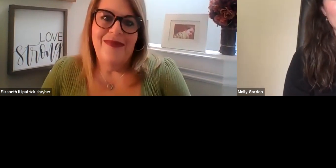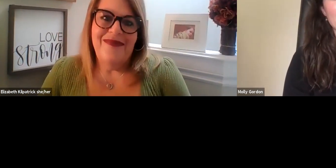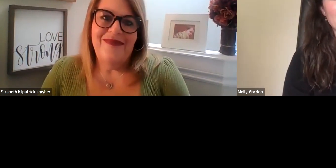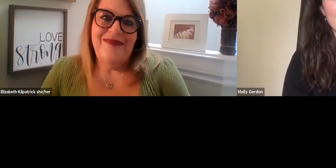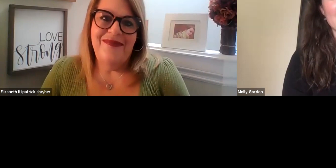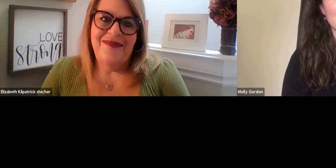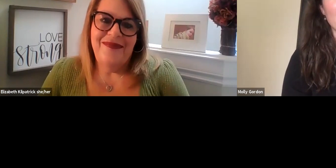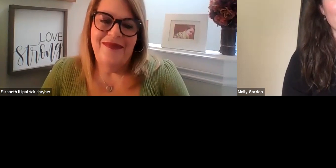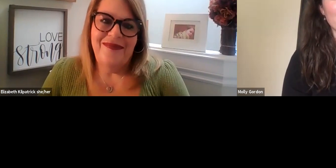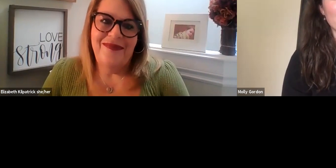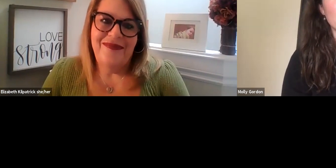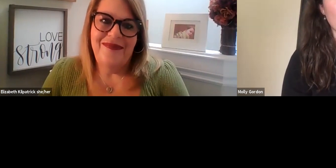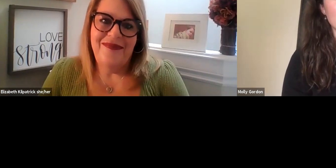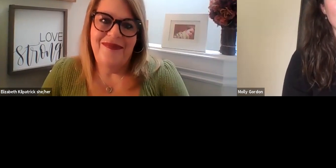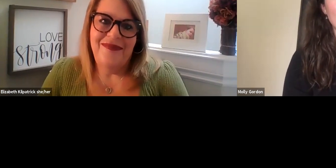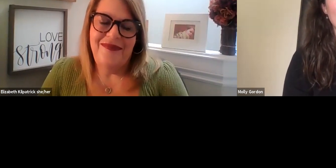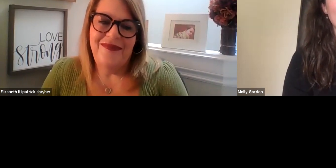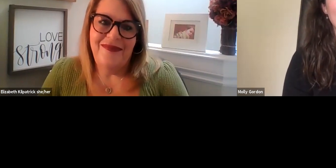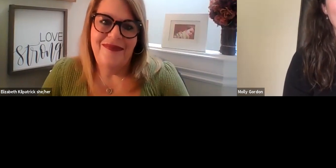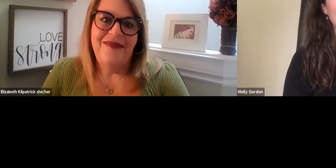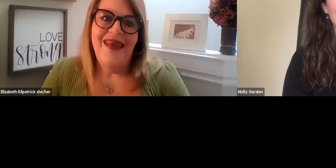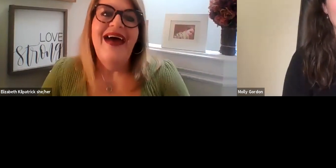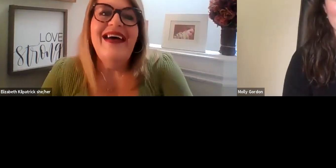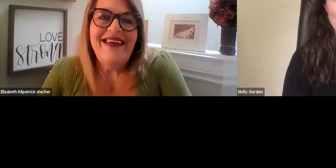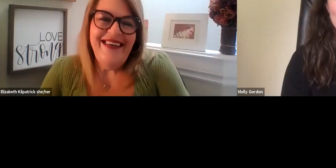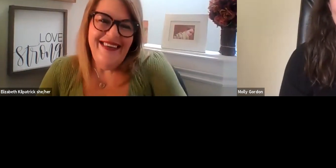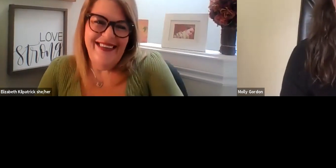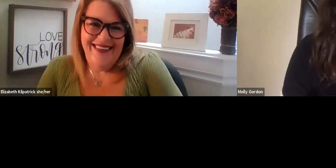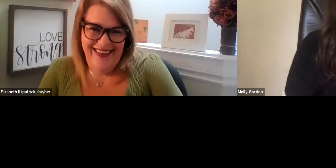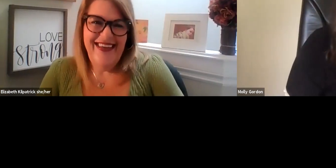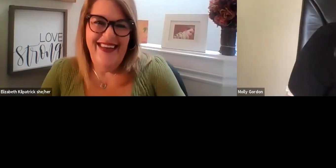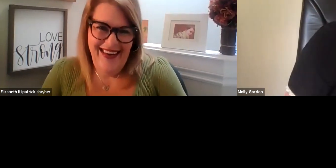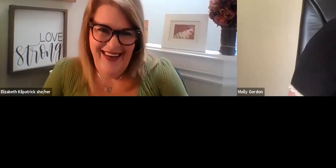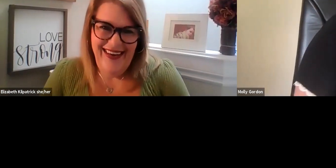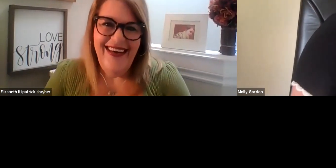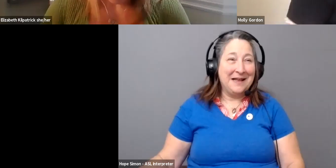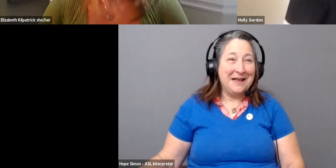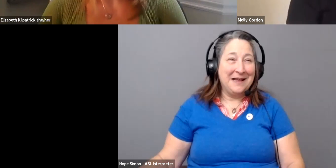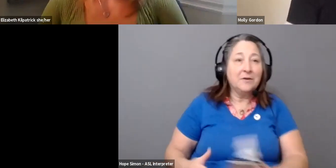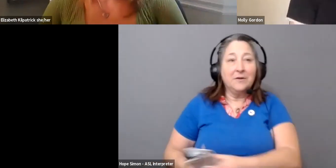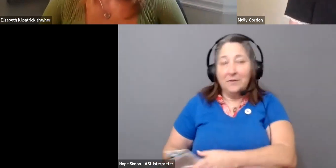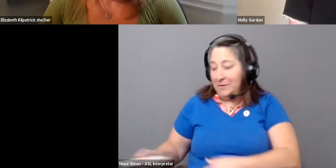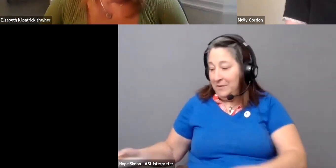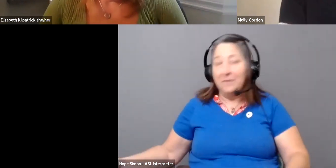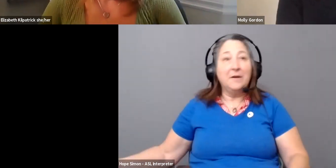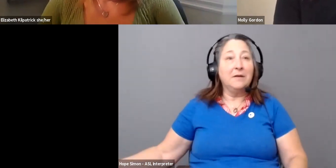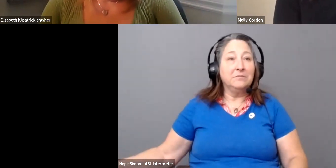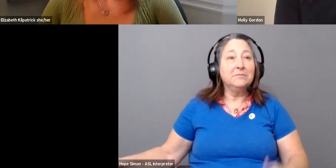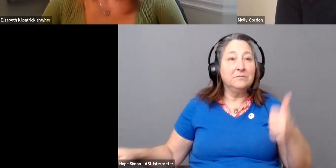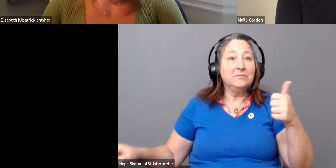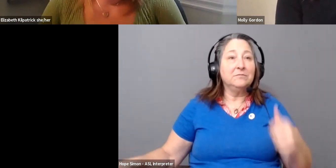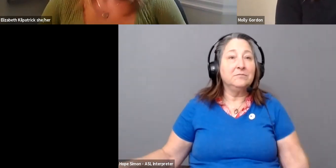and that has a lot of sauces on it, and I've kept that, and maybe I would put that in the Broken Heart